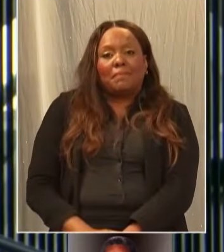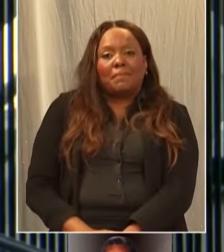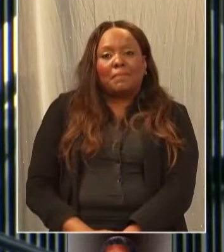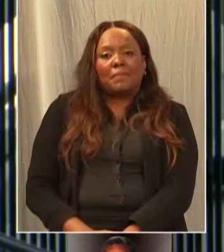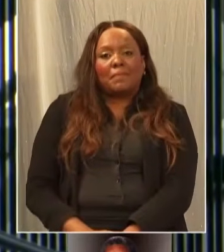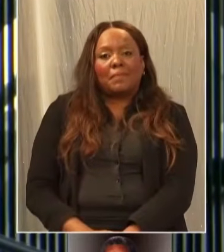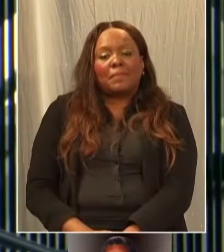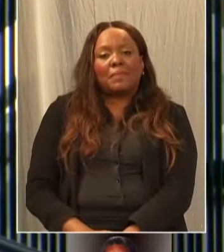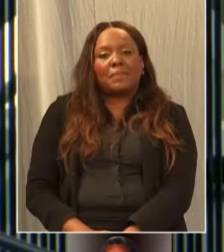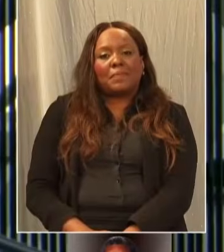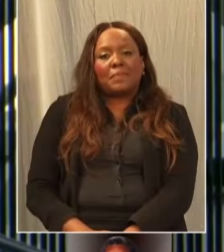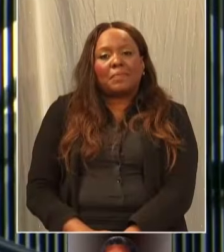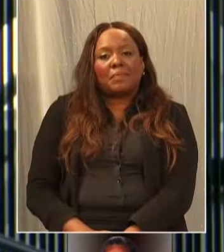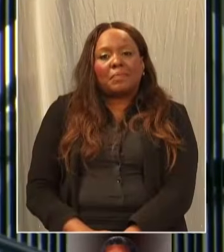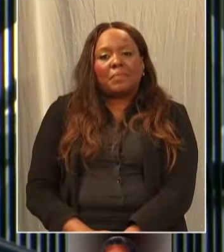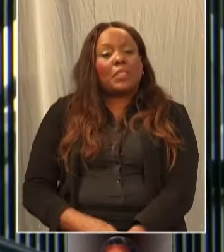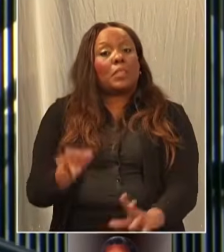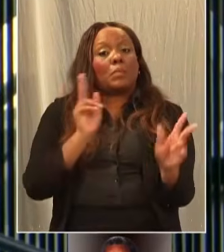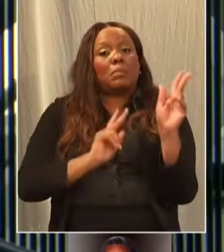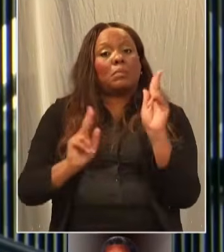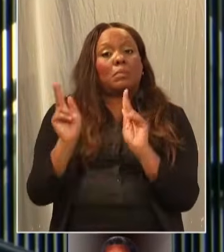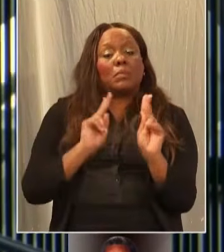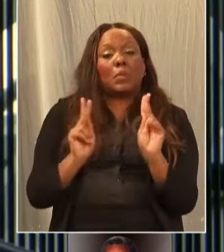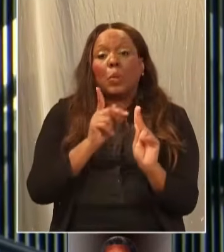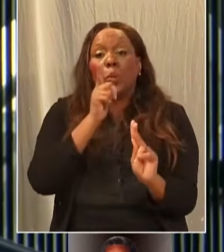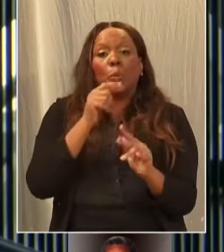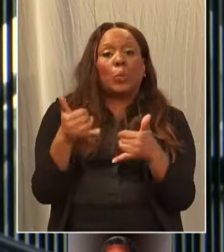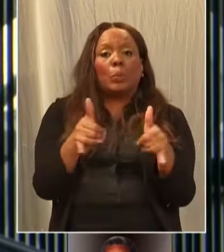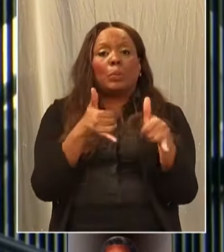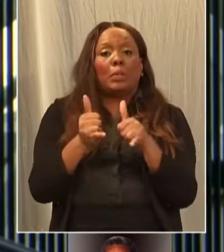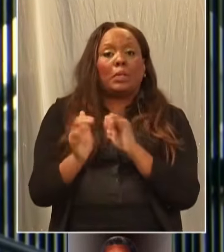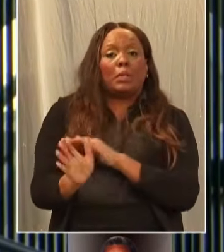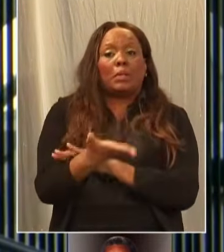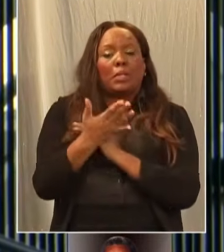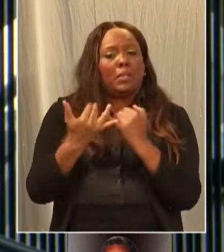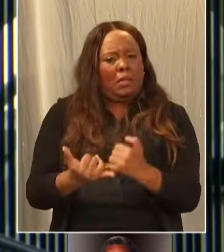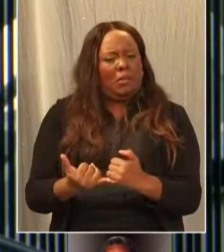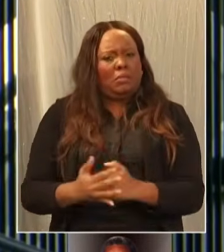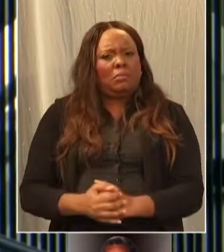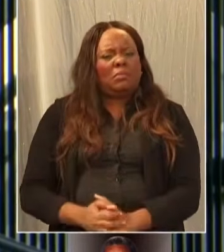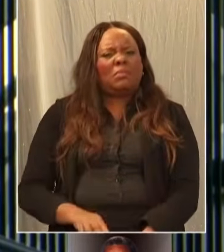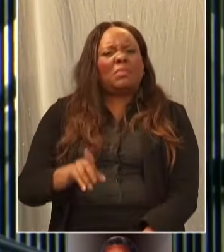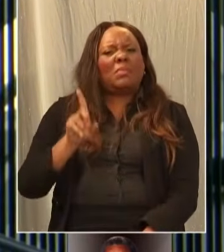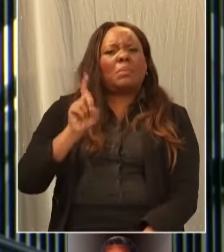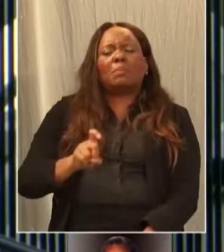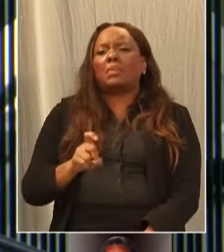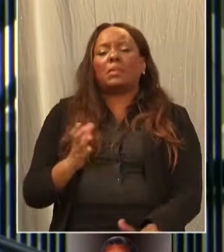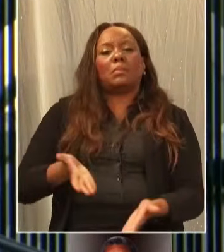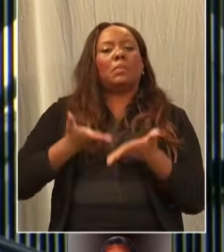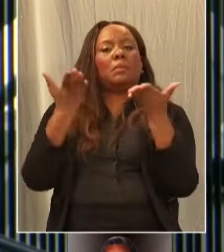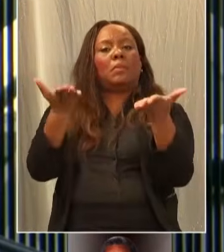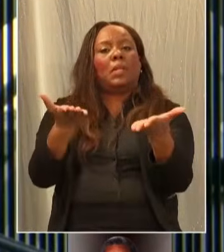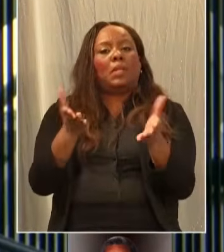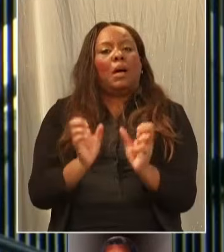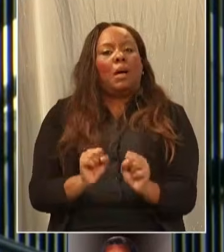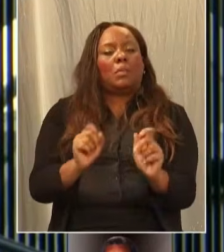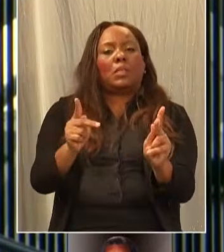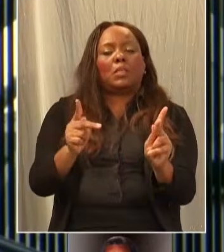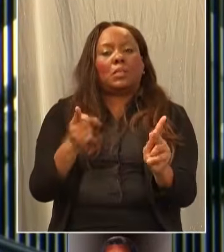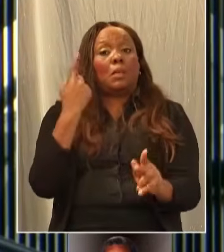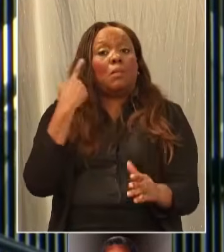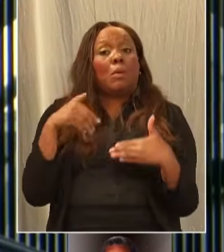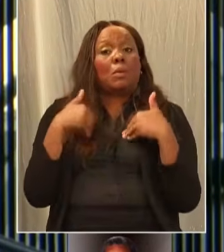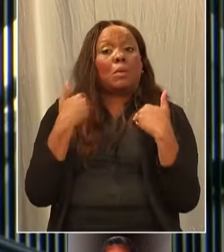the administration of our game today. Create opportunities for our young cricketers